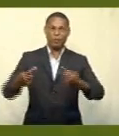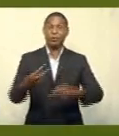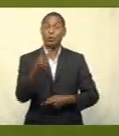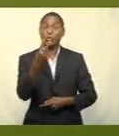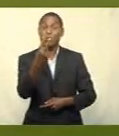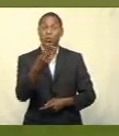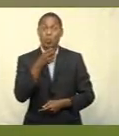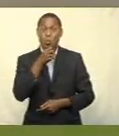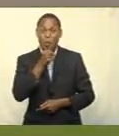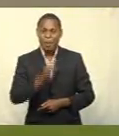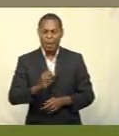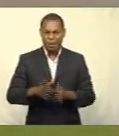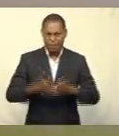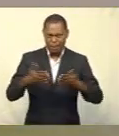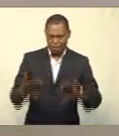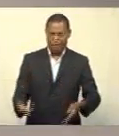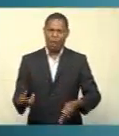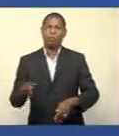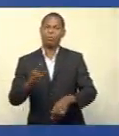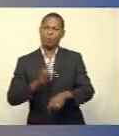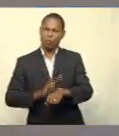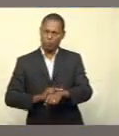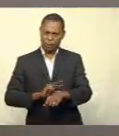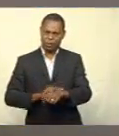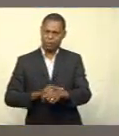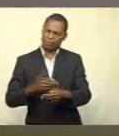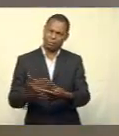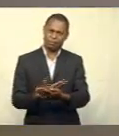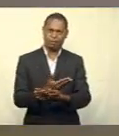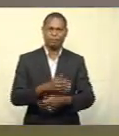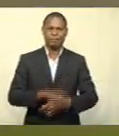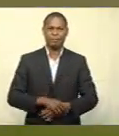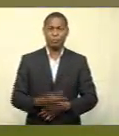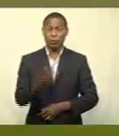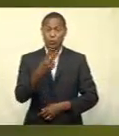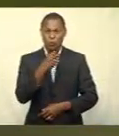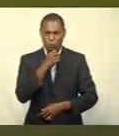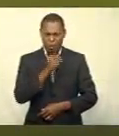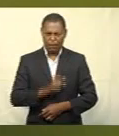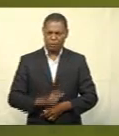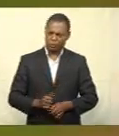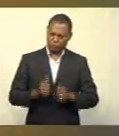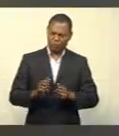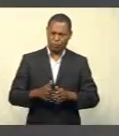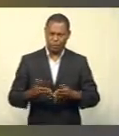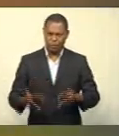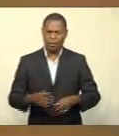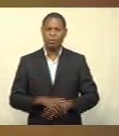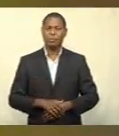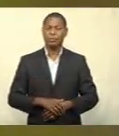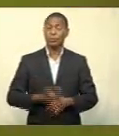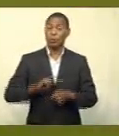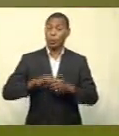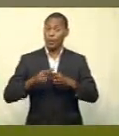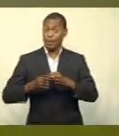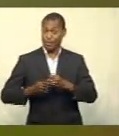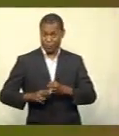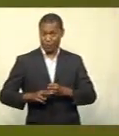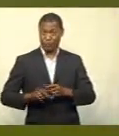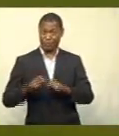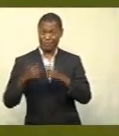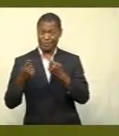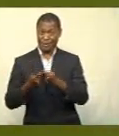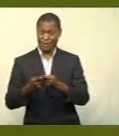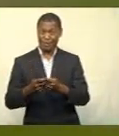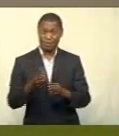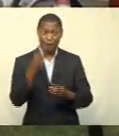21 and 27, in the CWM hospital. The two men are in stable condition. FBC News visited the area and gathered